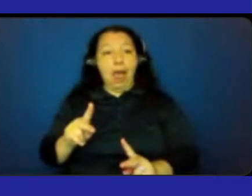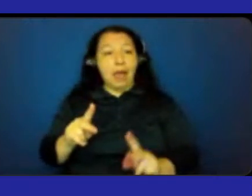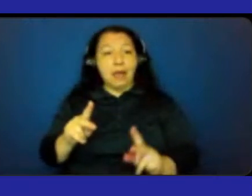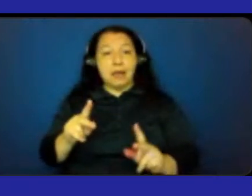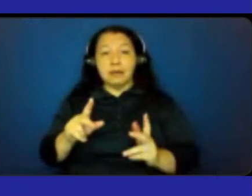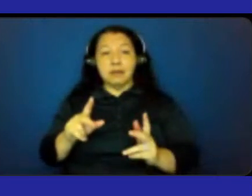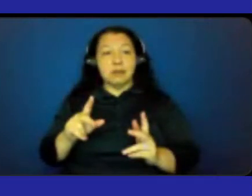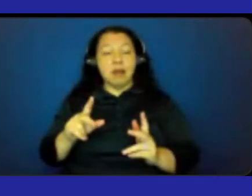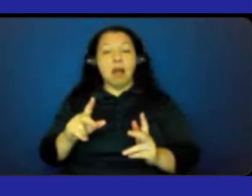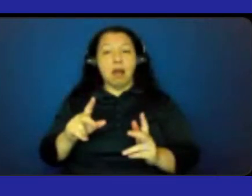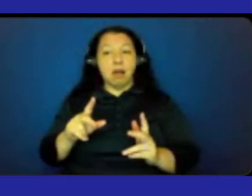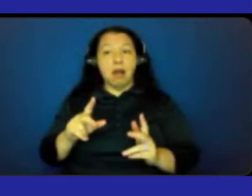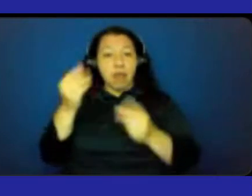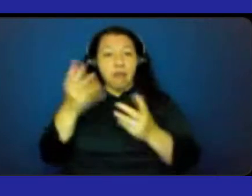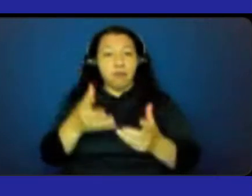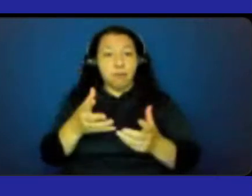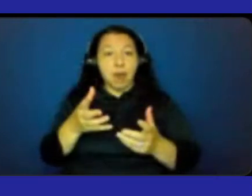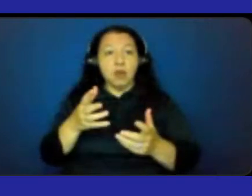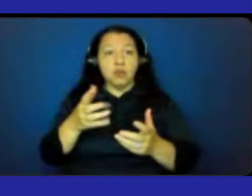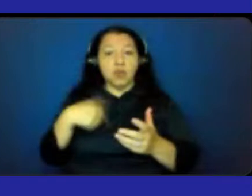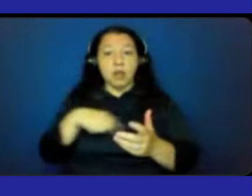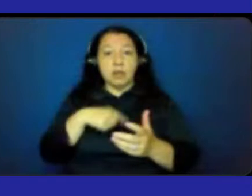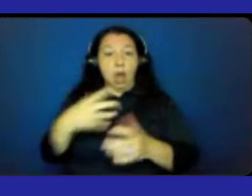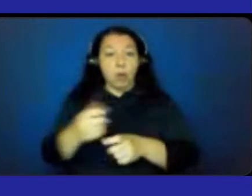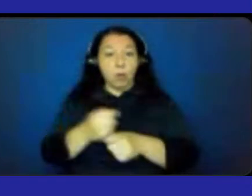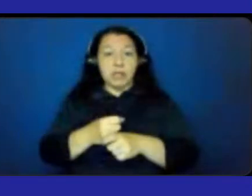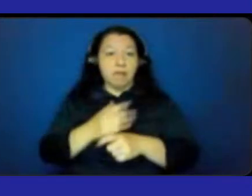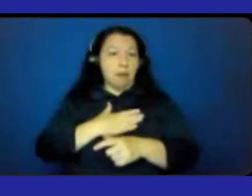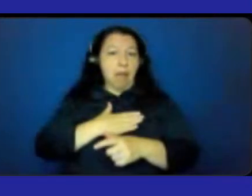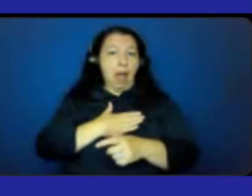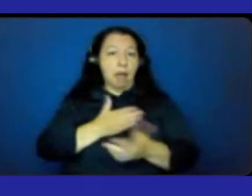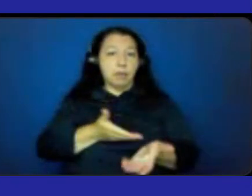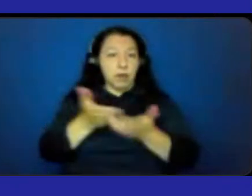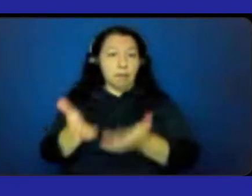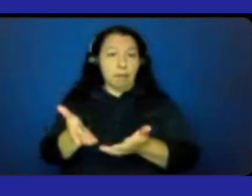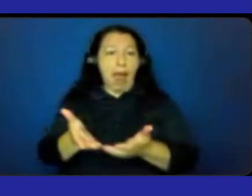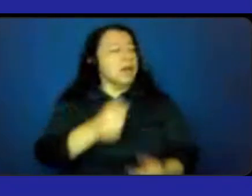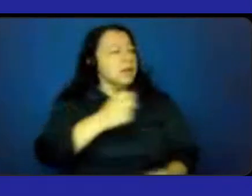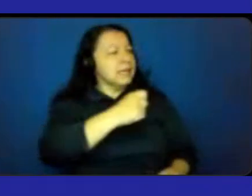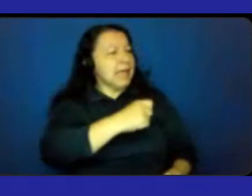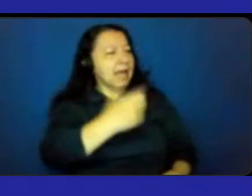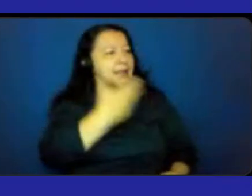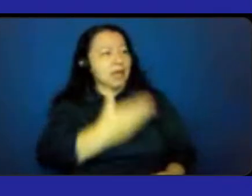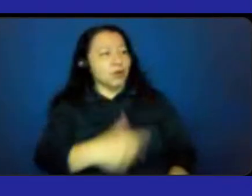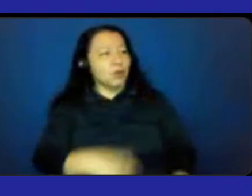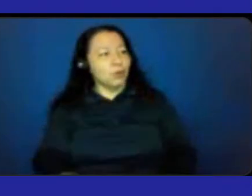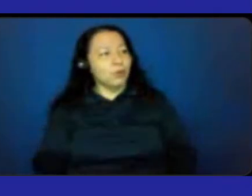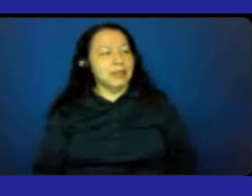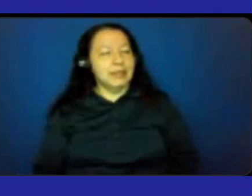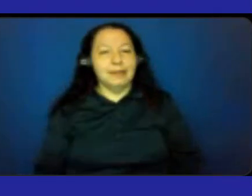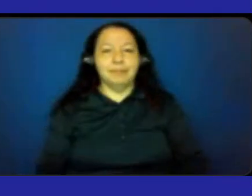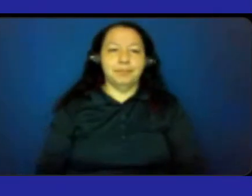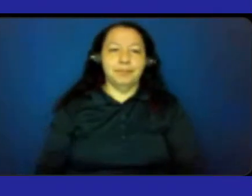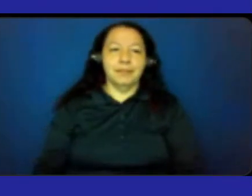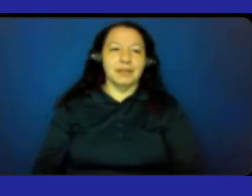the demographic data that we do receive, if that would be helpful. Yeah, thank you.